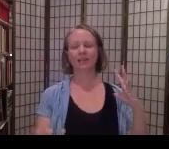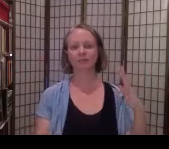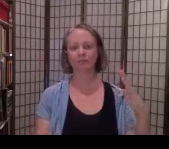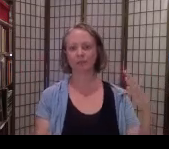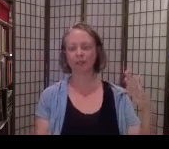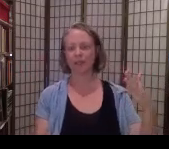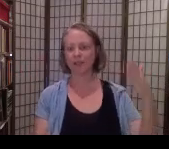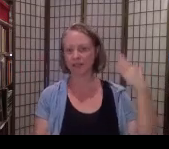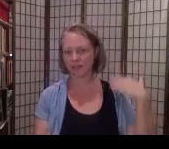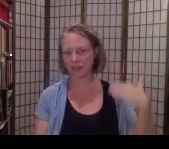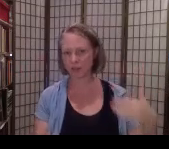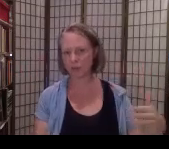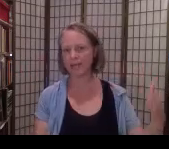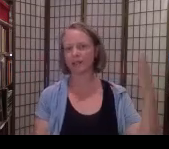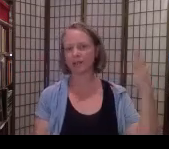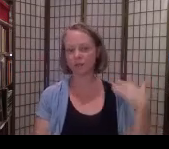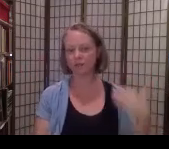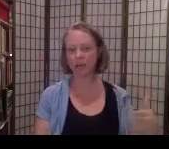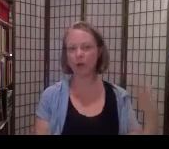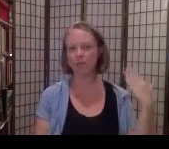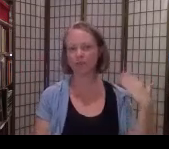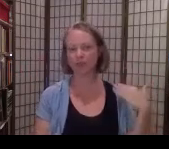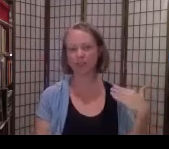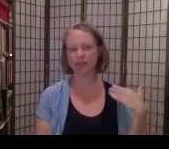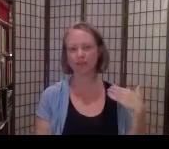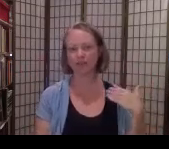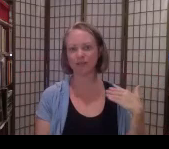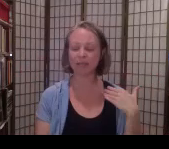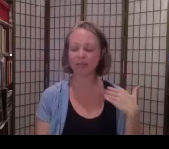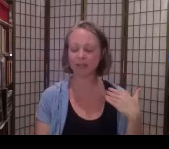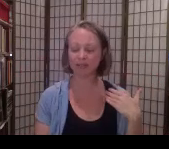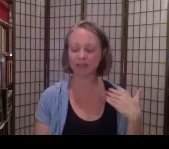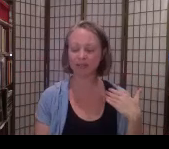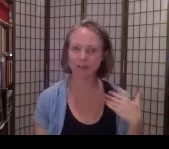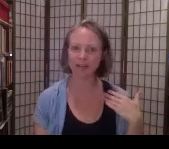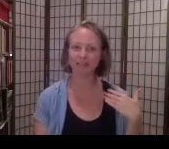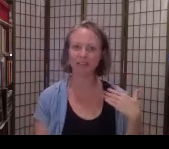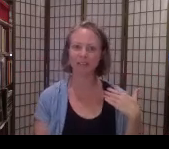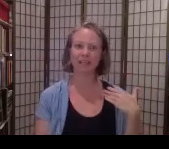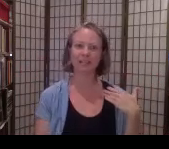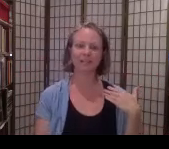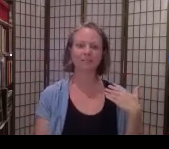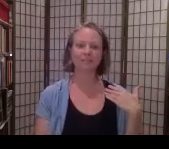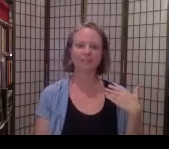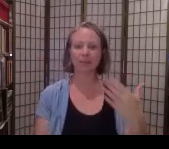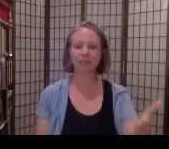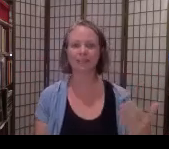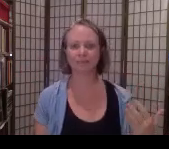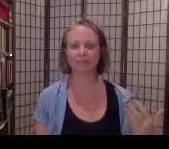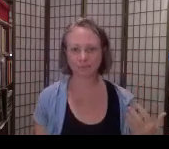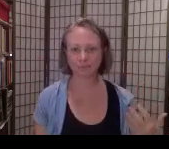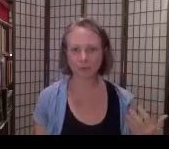like, if there's a way to cultivate hope for yourself somehow, even if it's in the background, like maybe